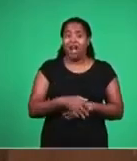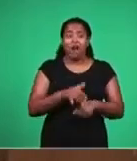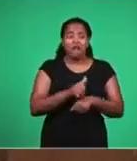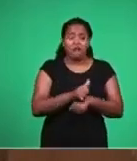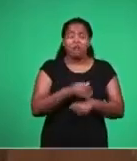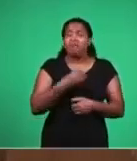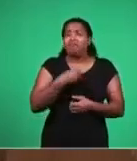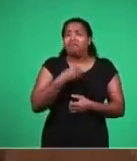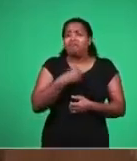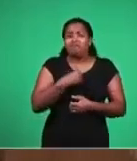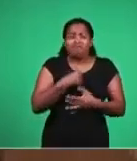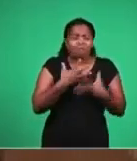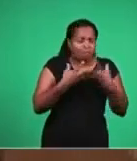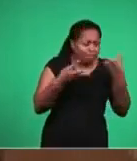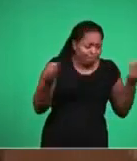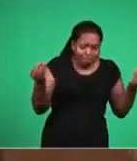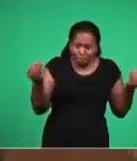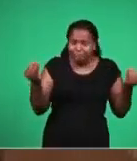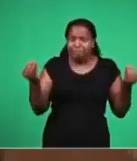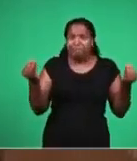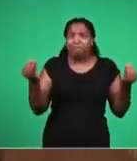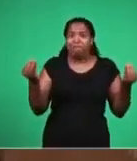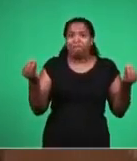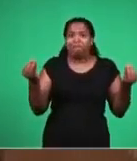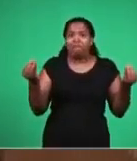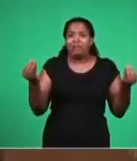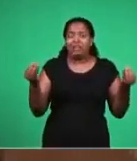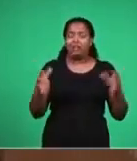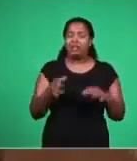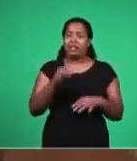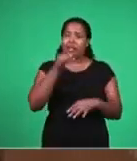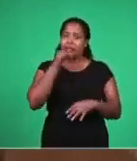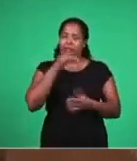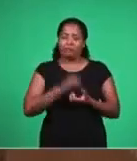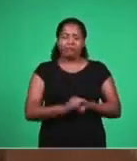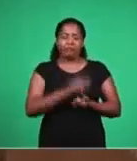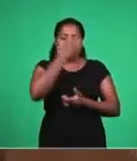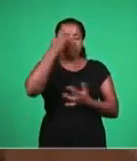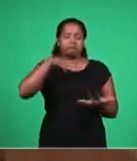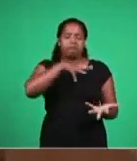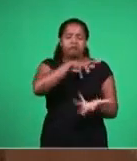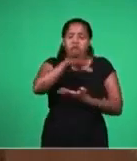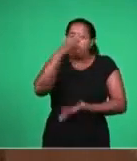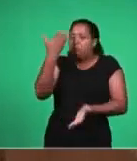Let's see here. The world, it lost the church.